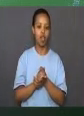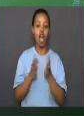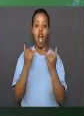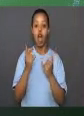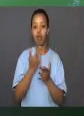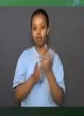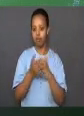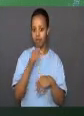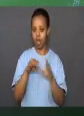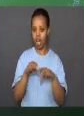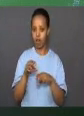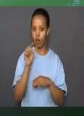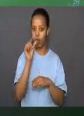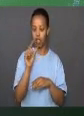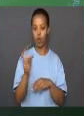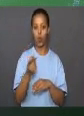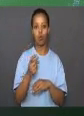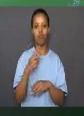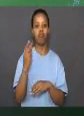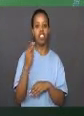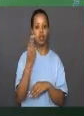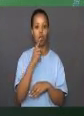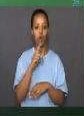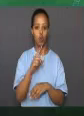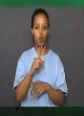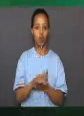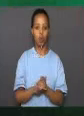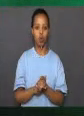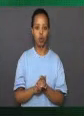talk about some of the benefits together.